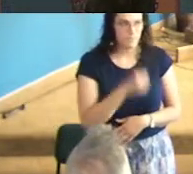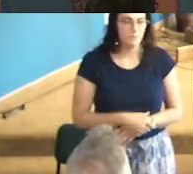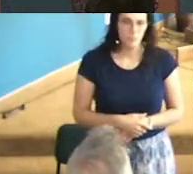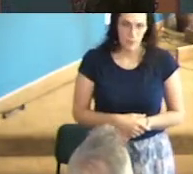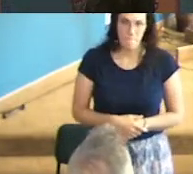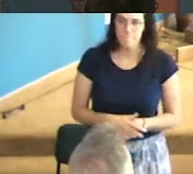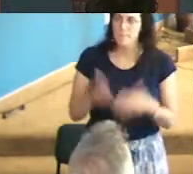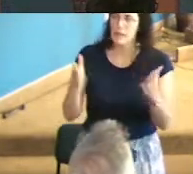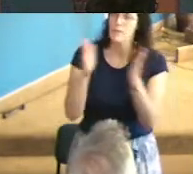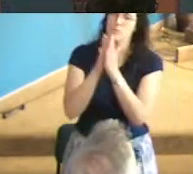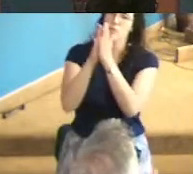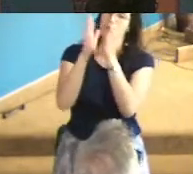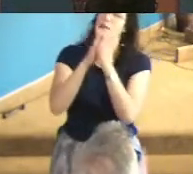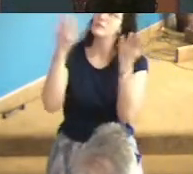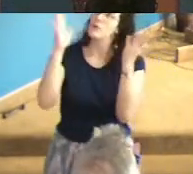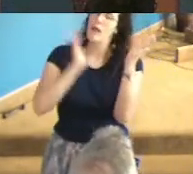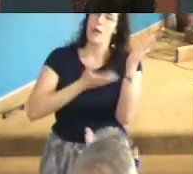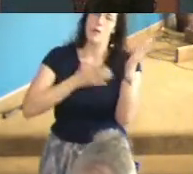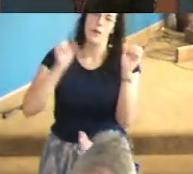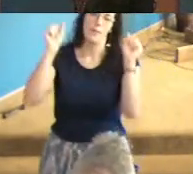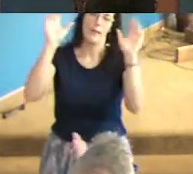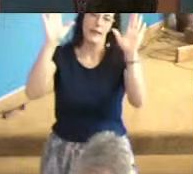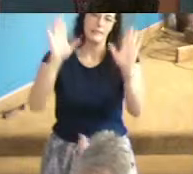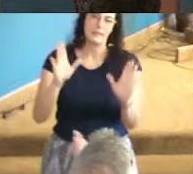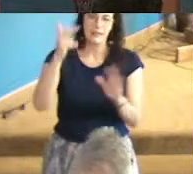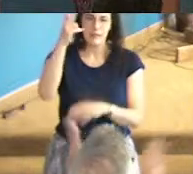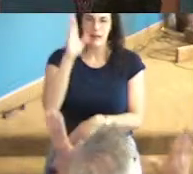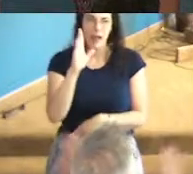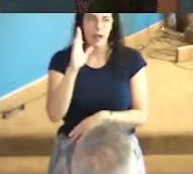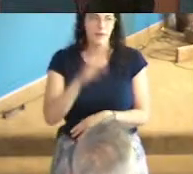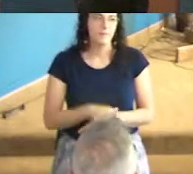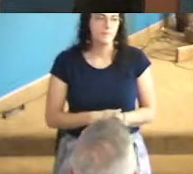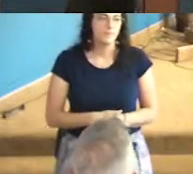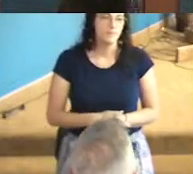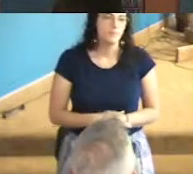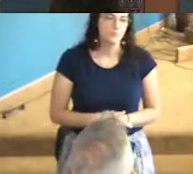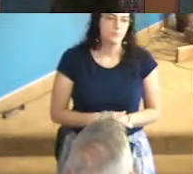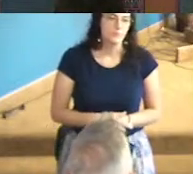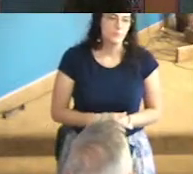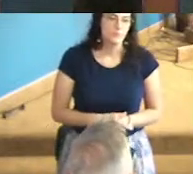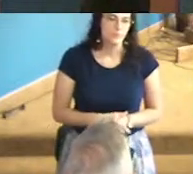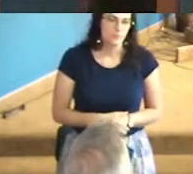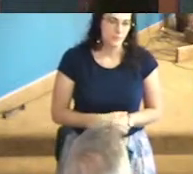God. Man, let's give praise to our amazing God who has created such a wonderful place for us.